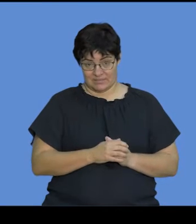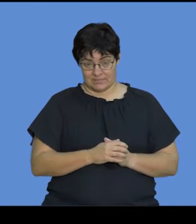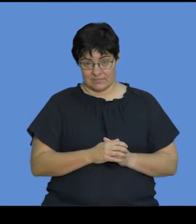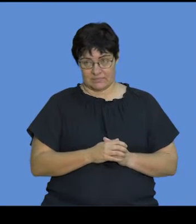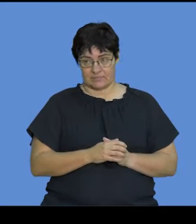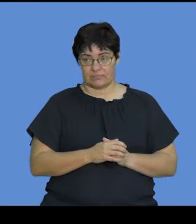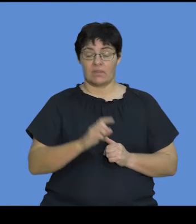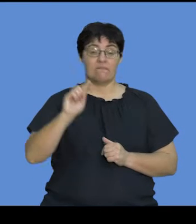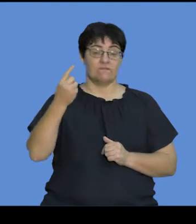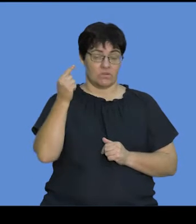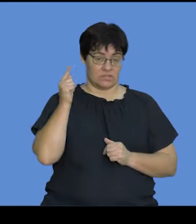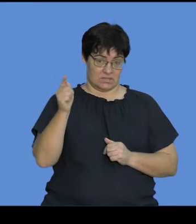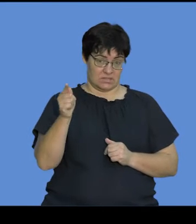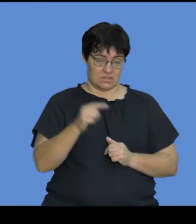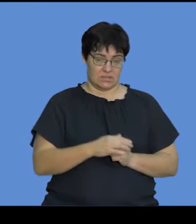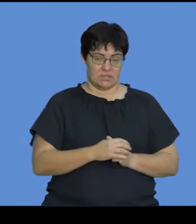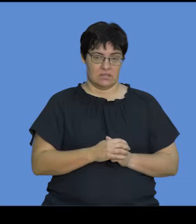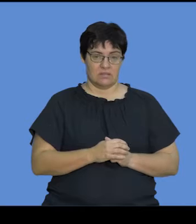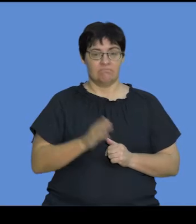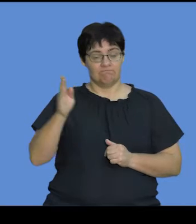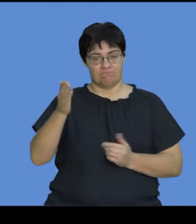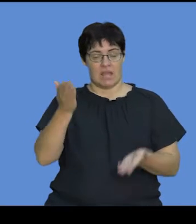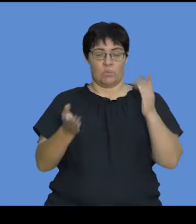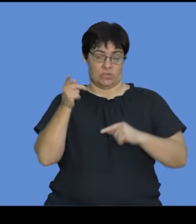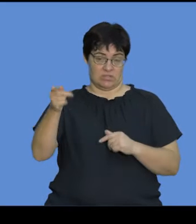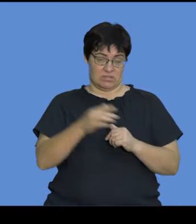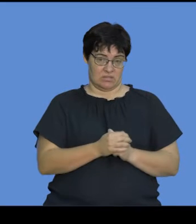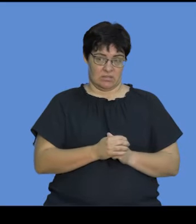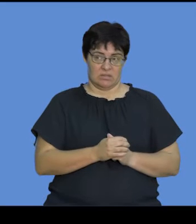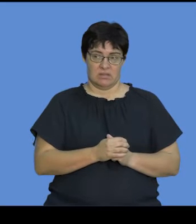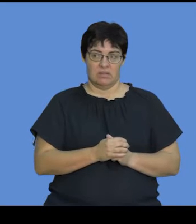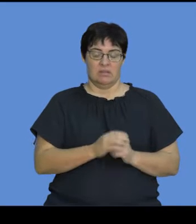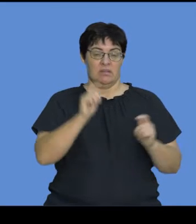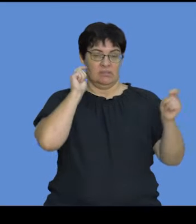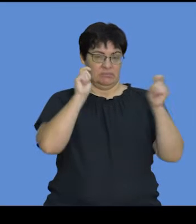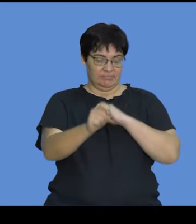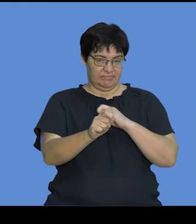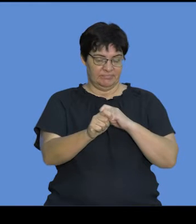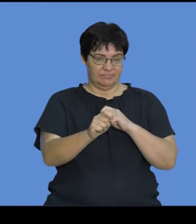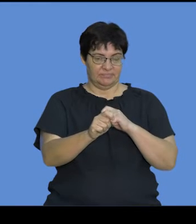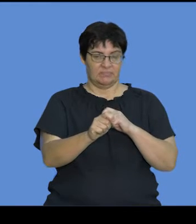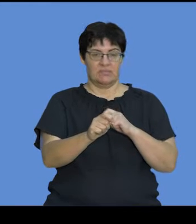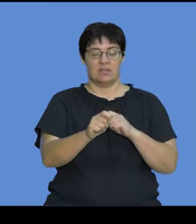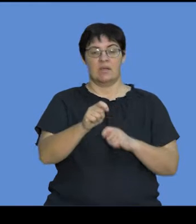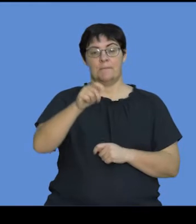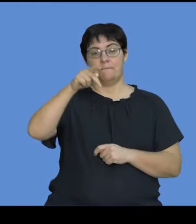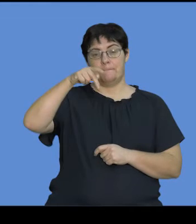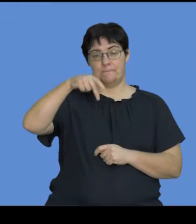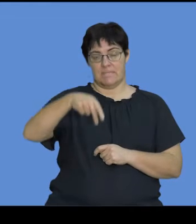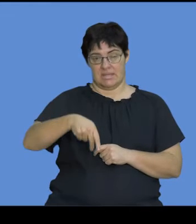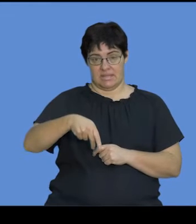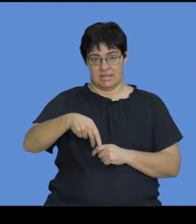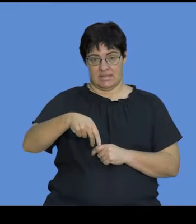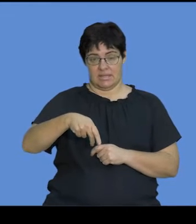first of all, there's my equation. Change in, delta means change in, momentum